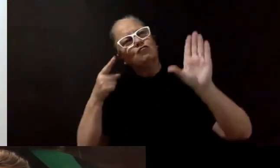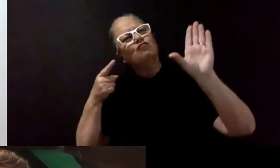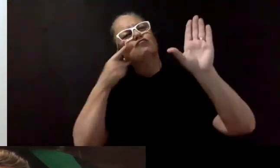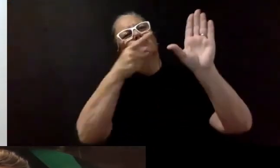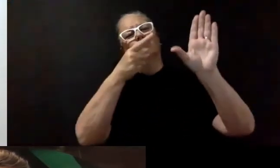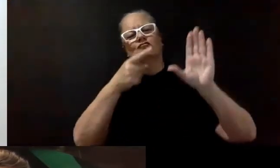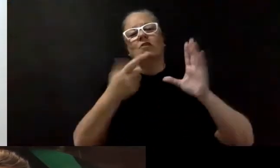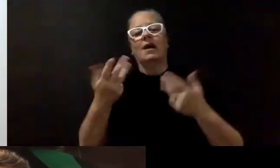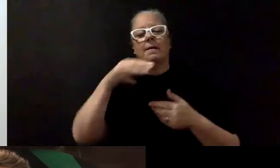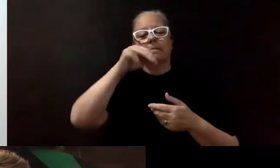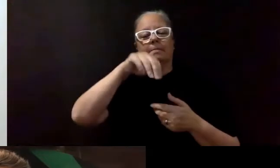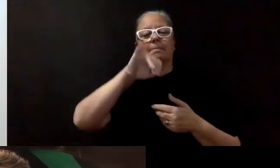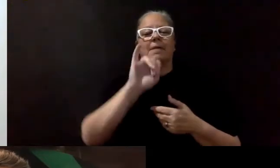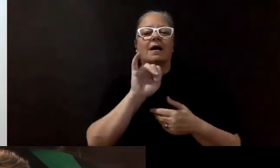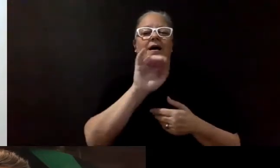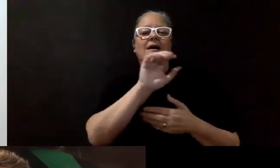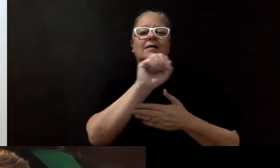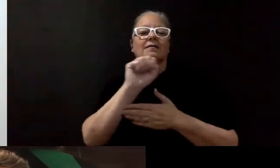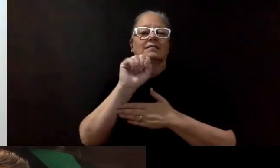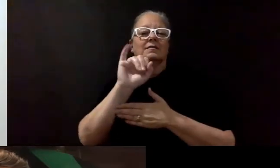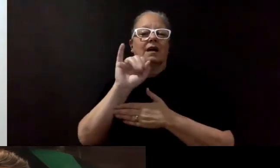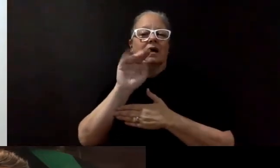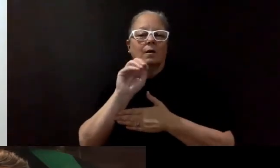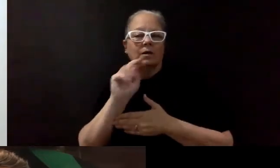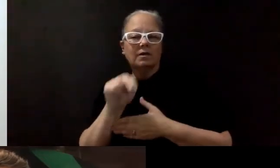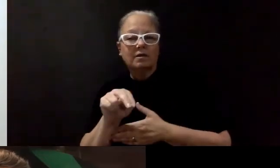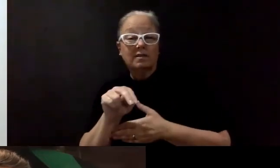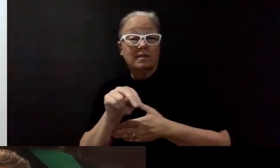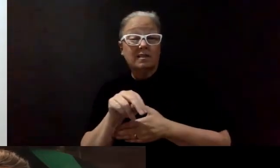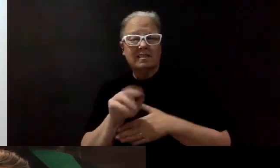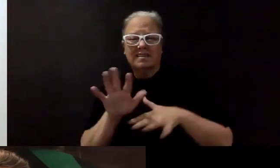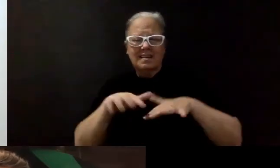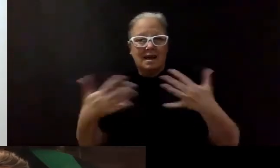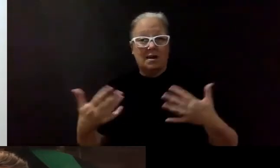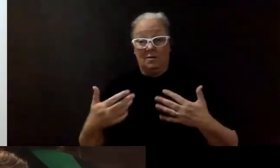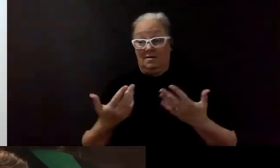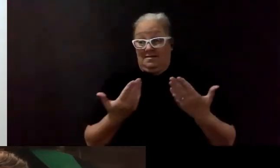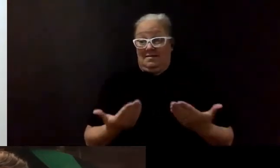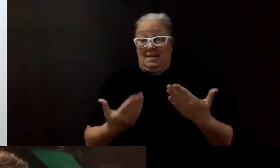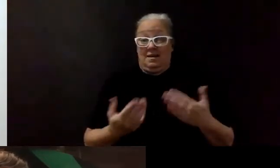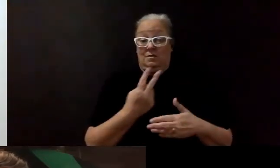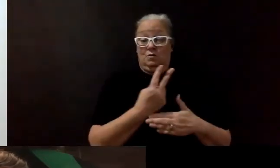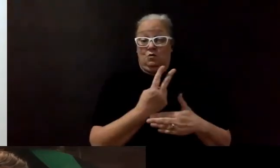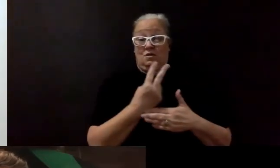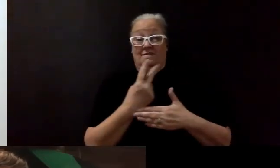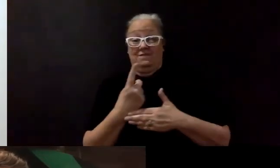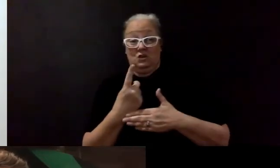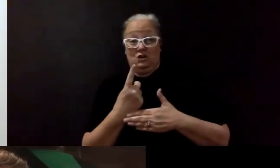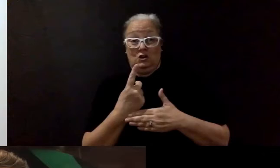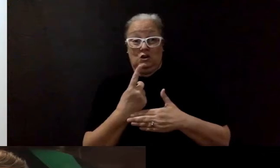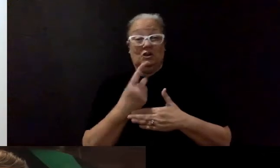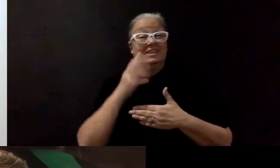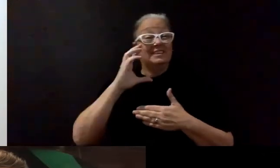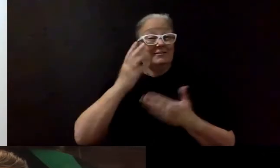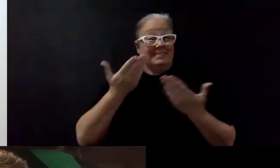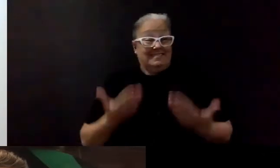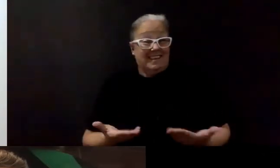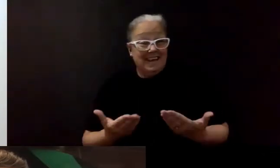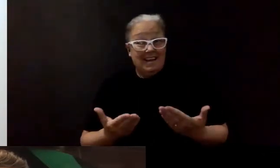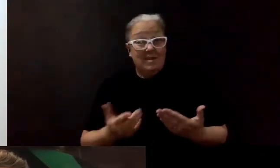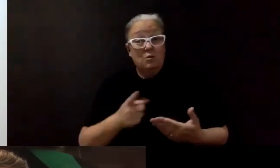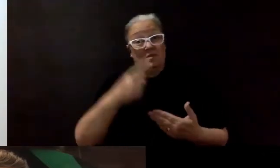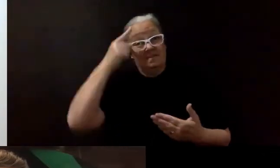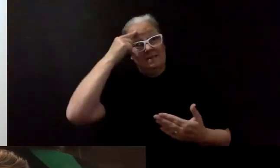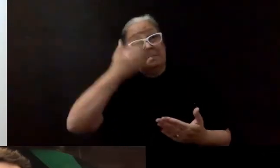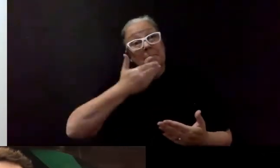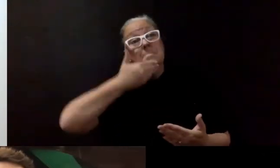where? Do you agree that in the 21st century, leadership works best when it is collaborative?